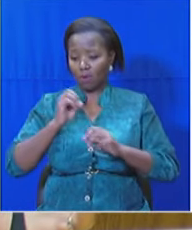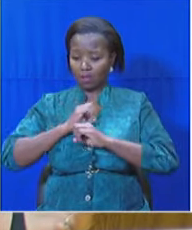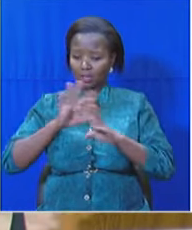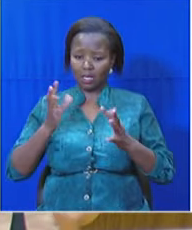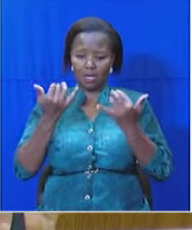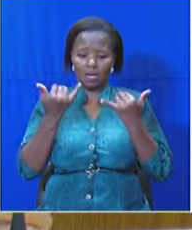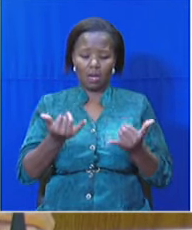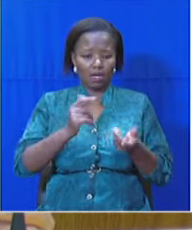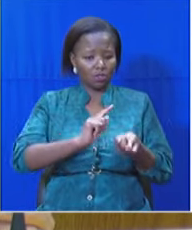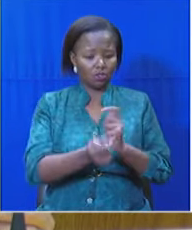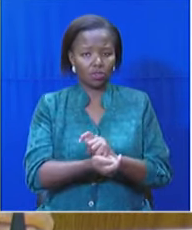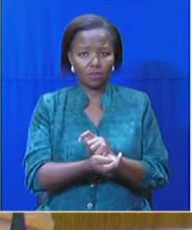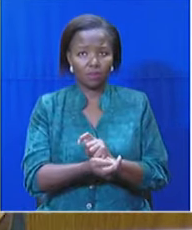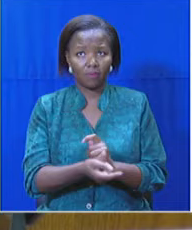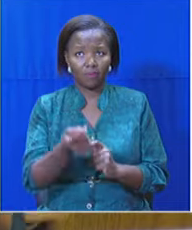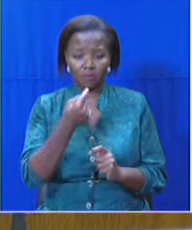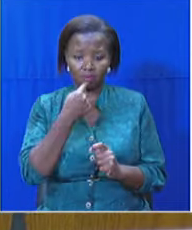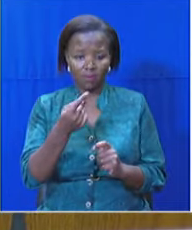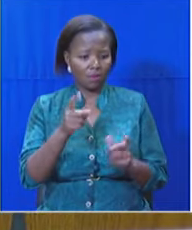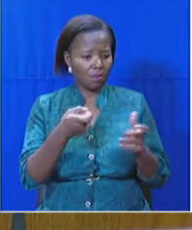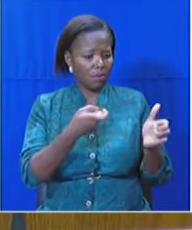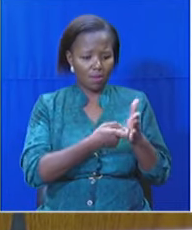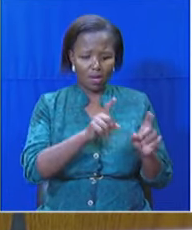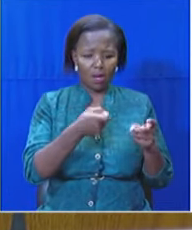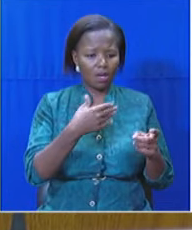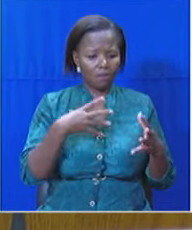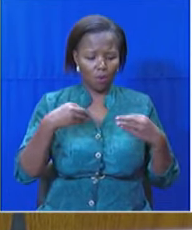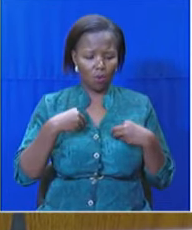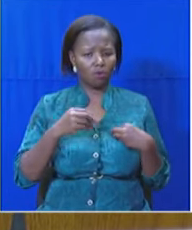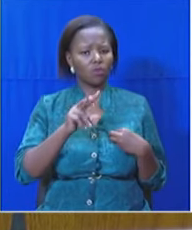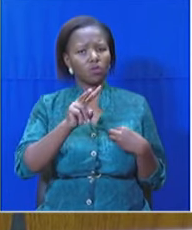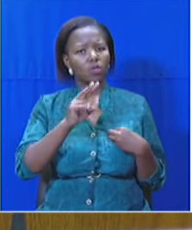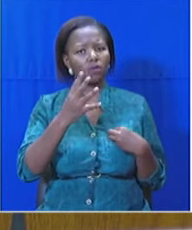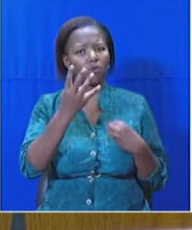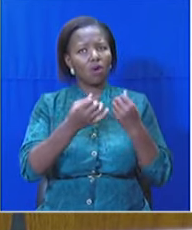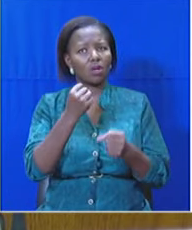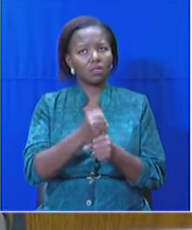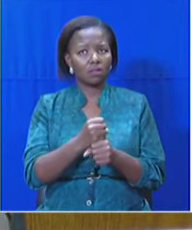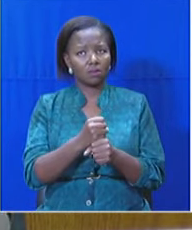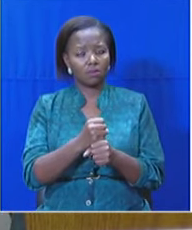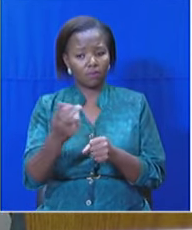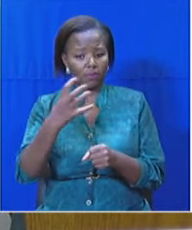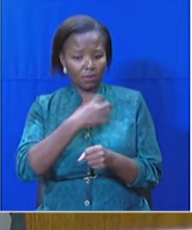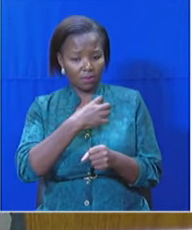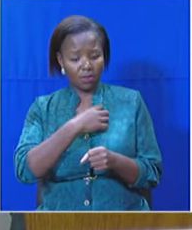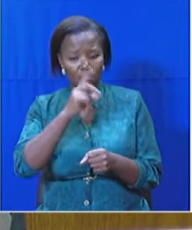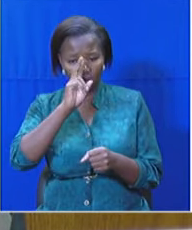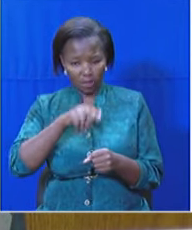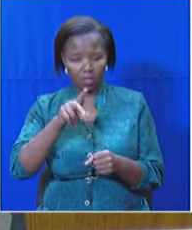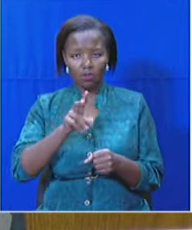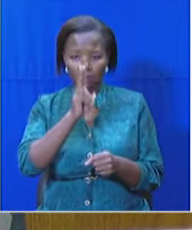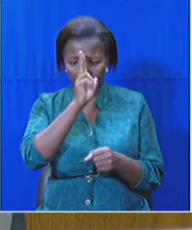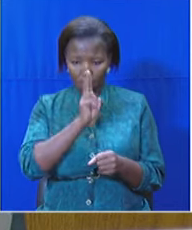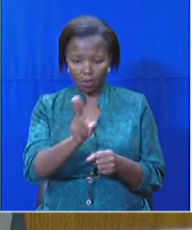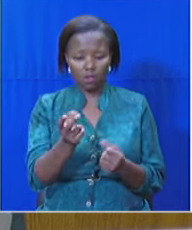Suddenly, people don't have the option to purchase, although they had it for 24 years. So, Minister, I think you need to do the honourable thing here today